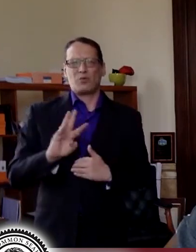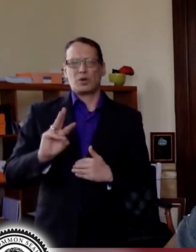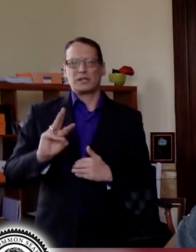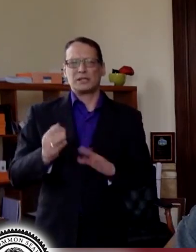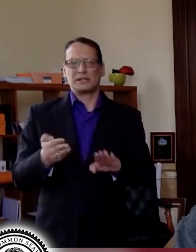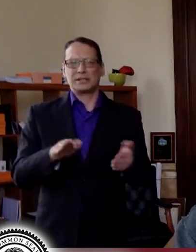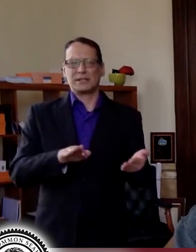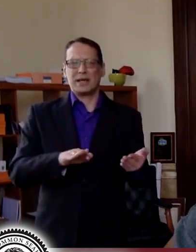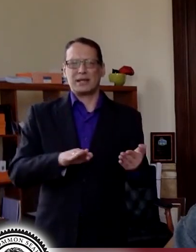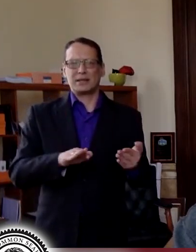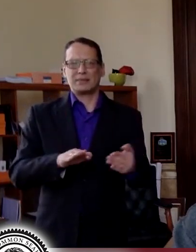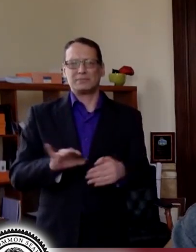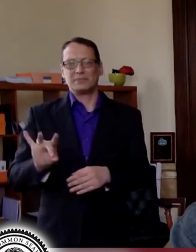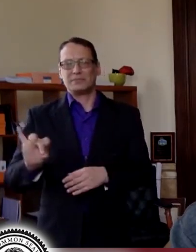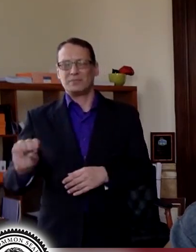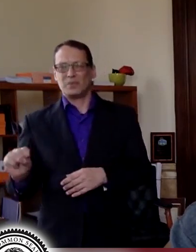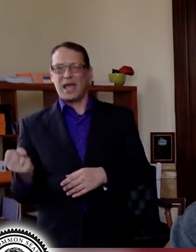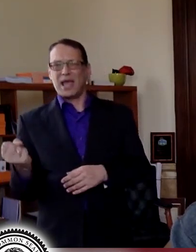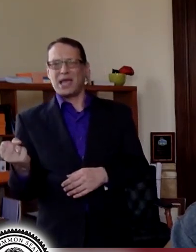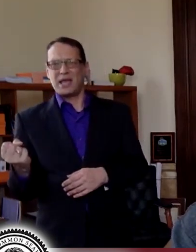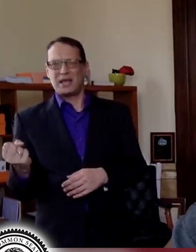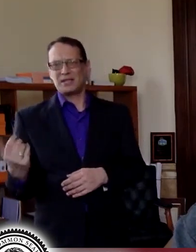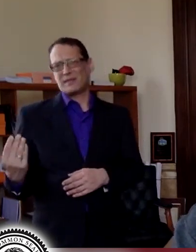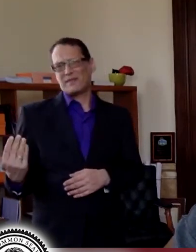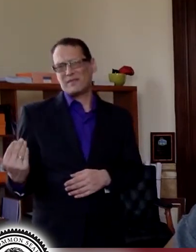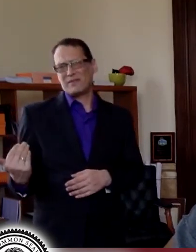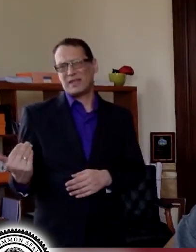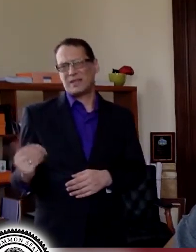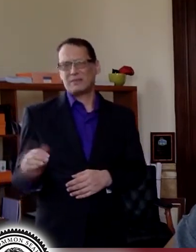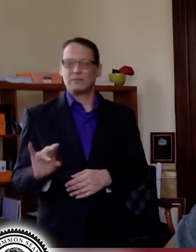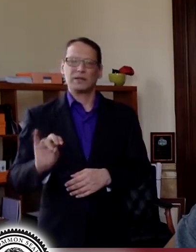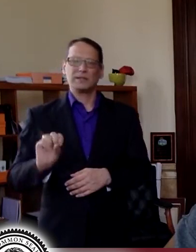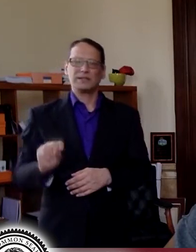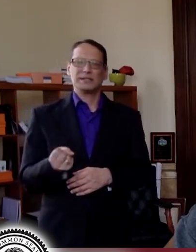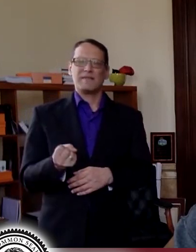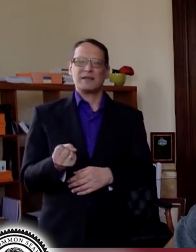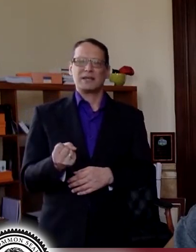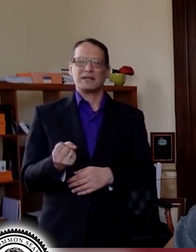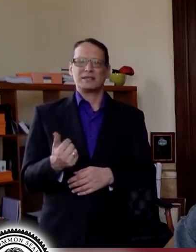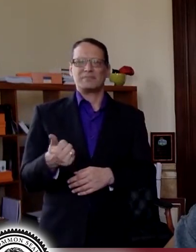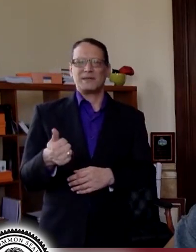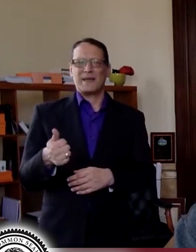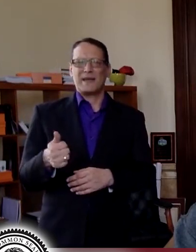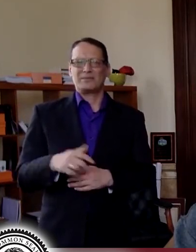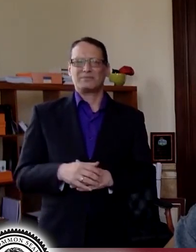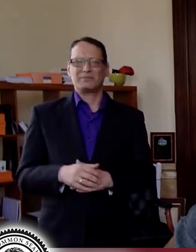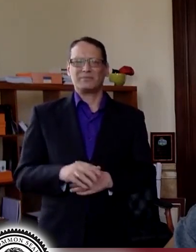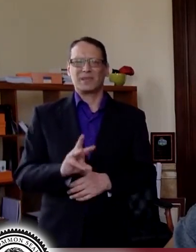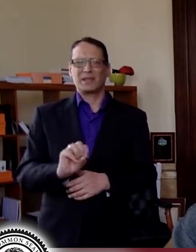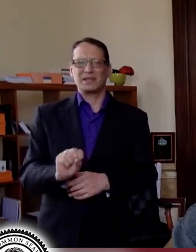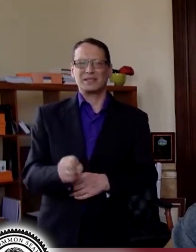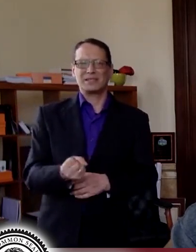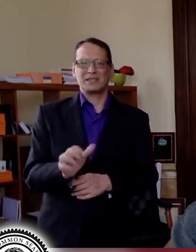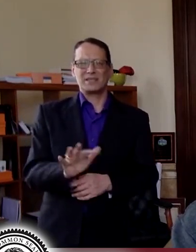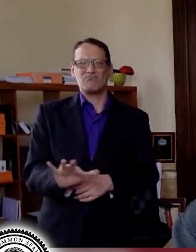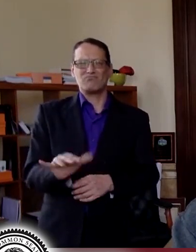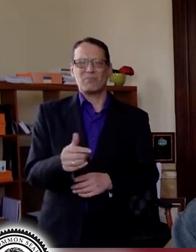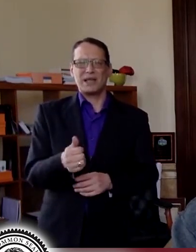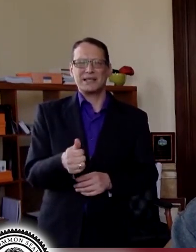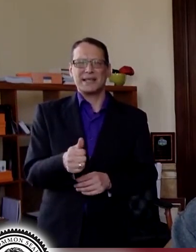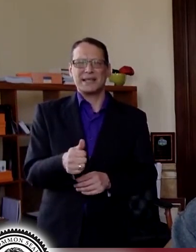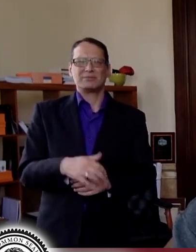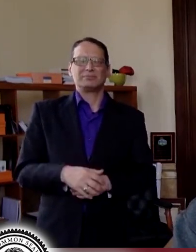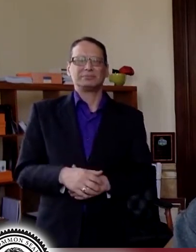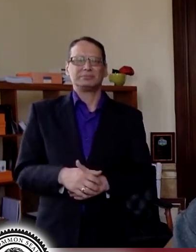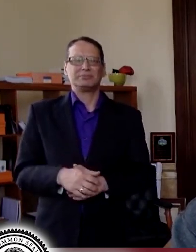looks like folks in their 80s, maybe about 15, folks in their 70s, about 10, folks in their 60s, about 10, folks